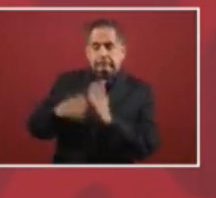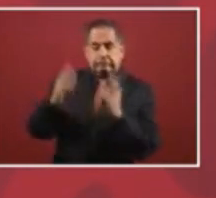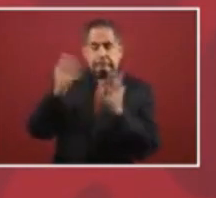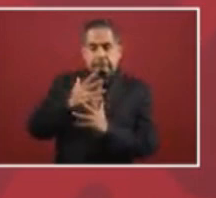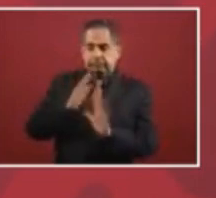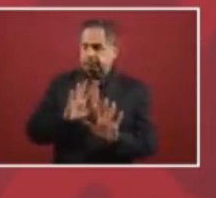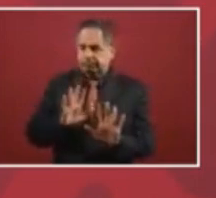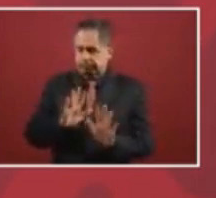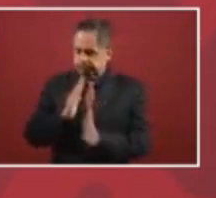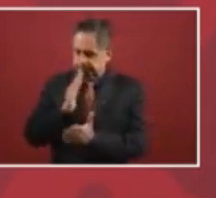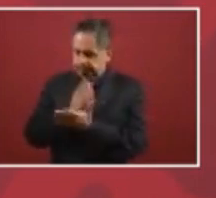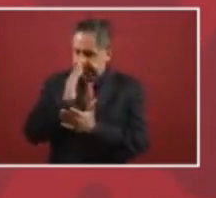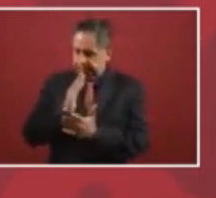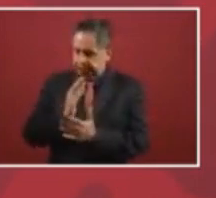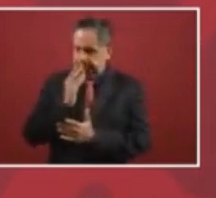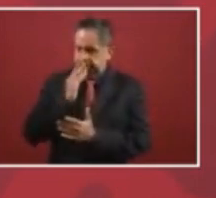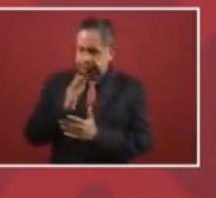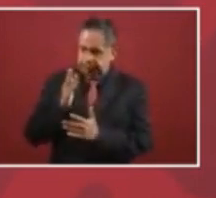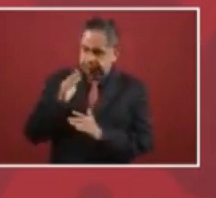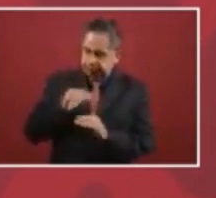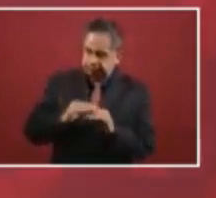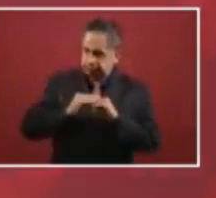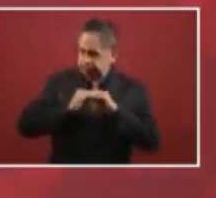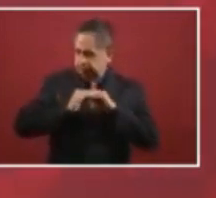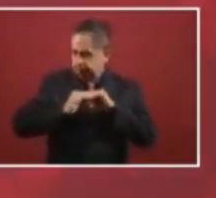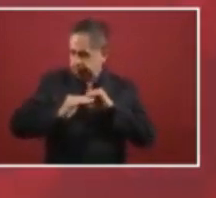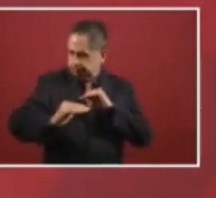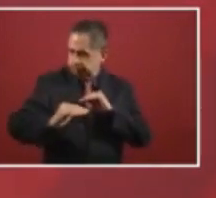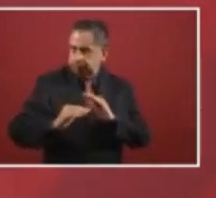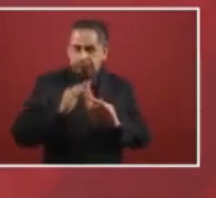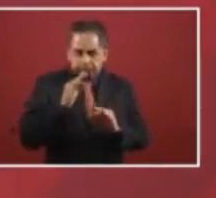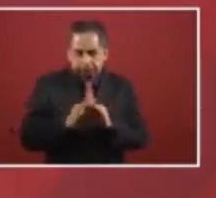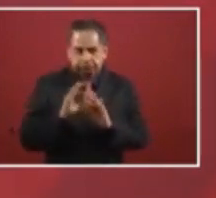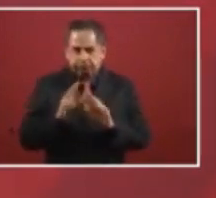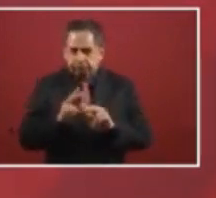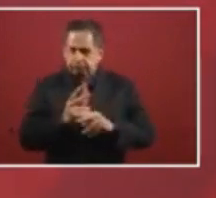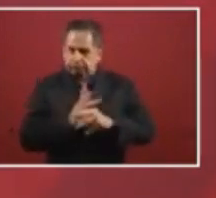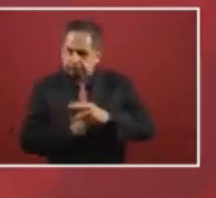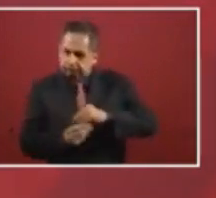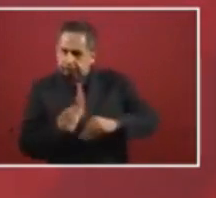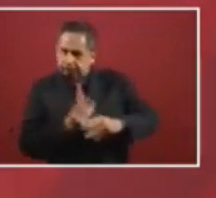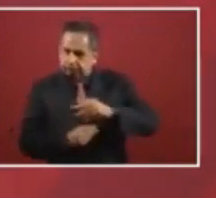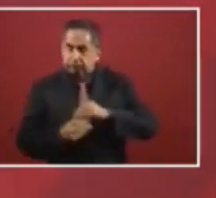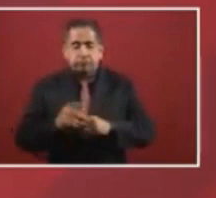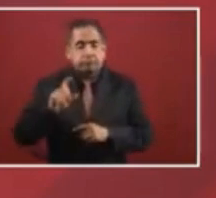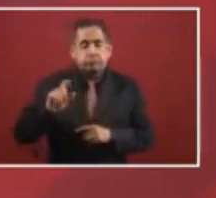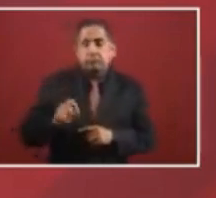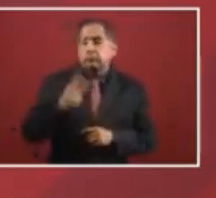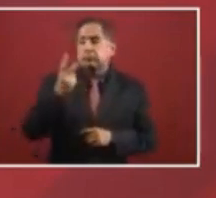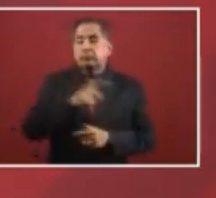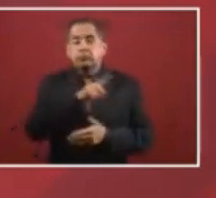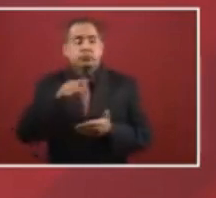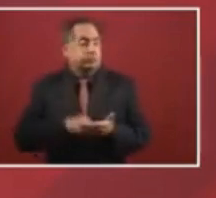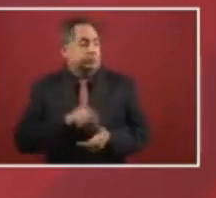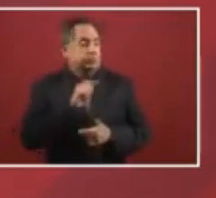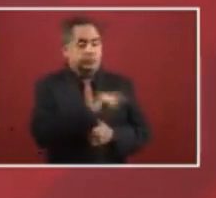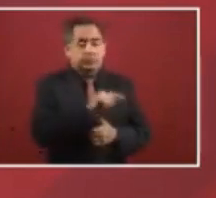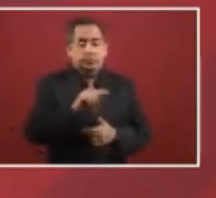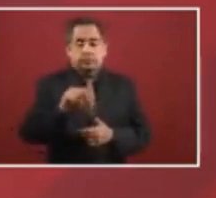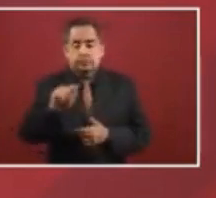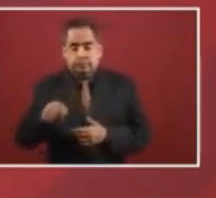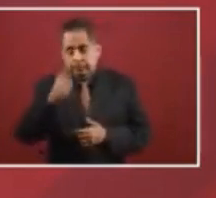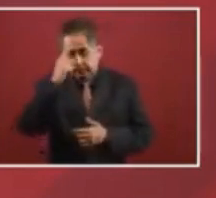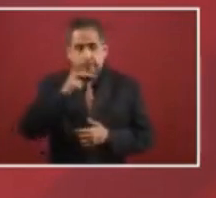And we've also stopped the fall of petroleum, and now we're investing